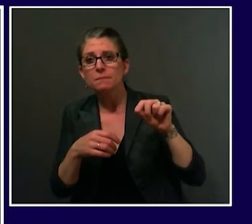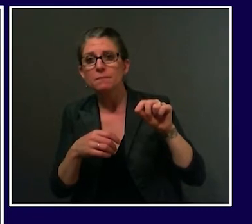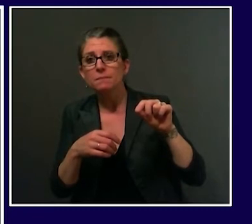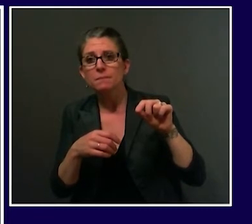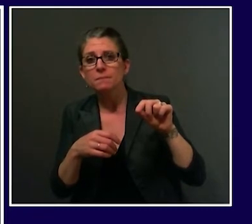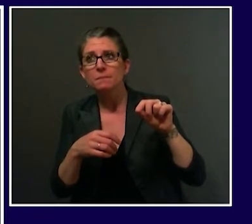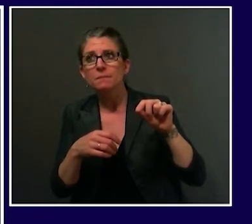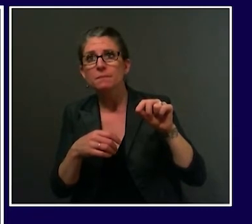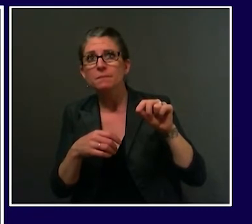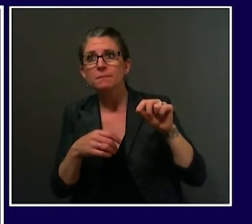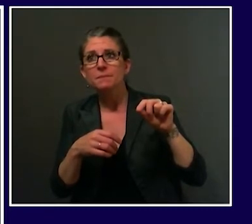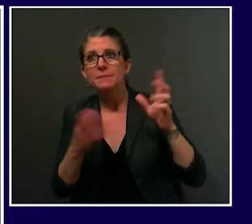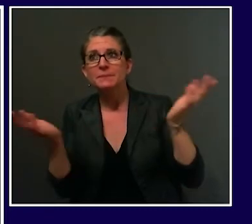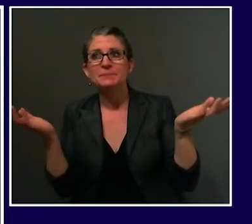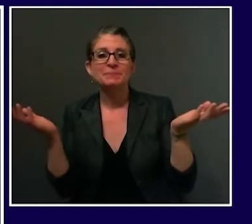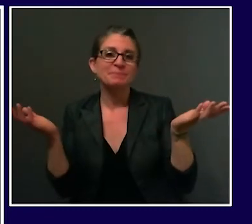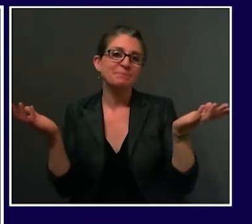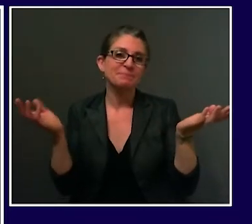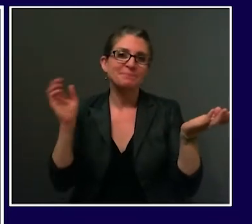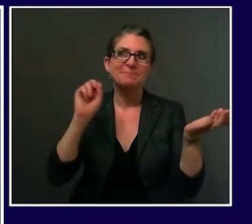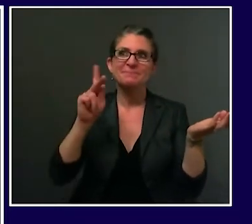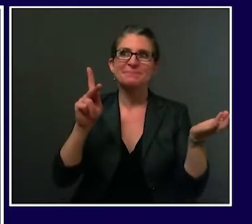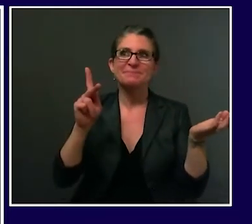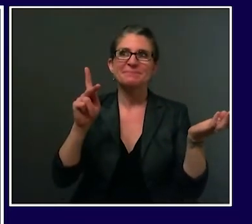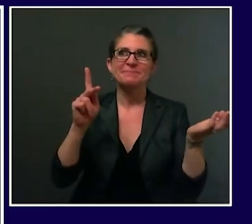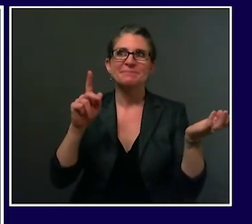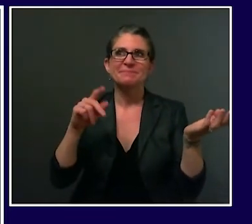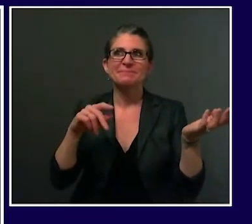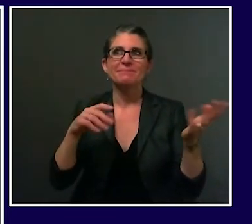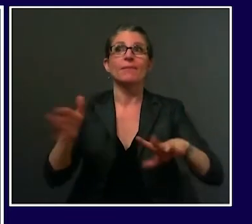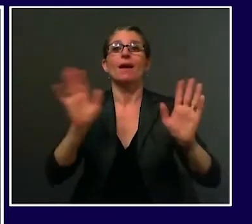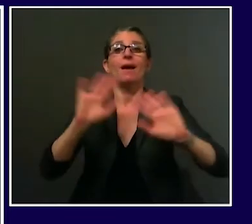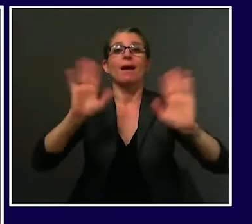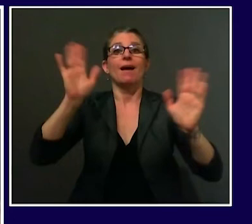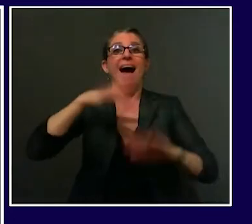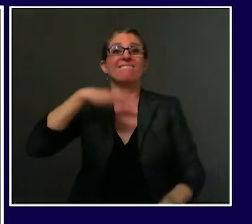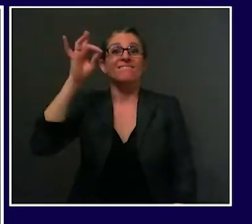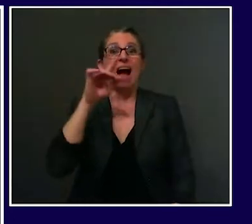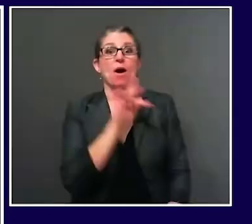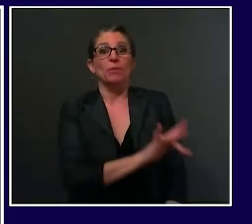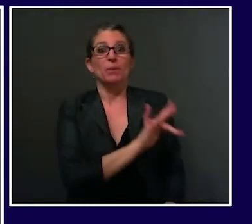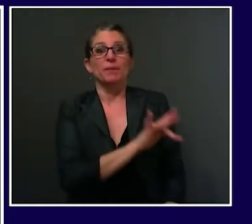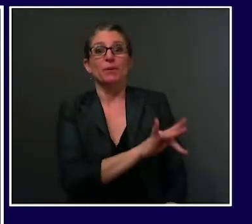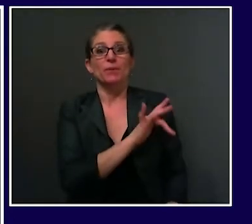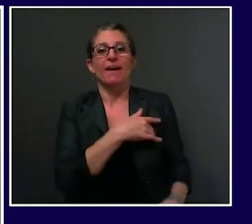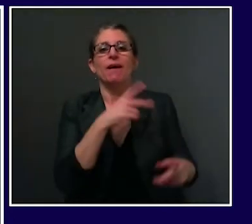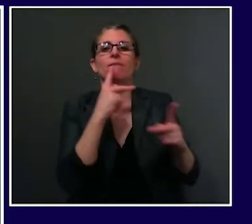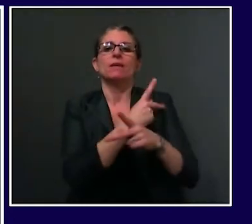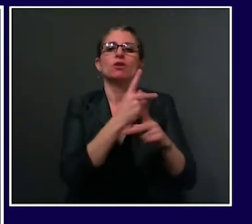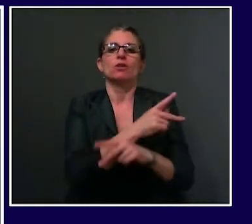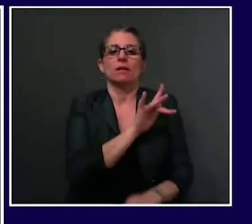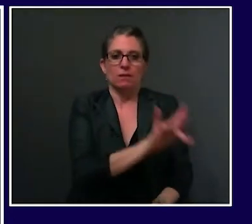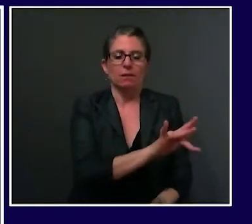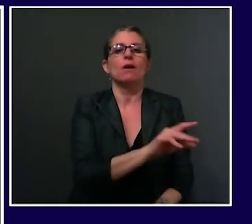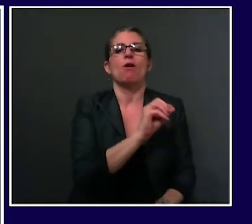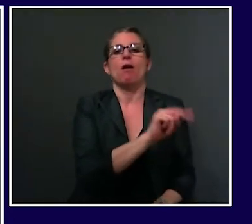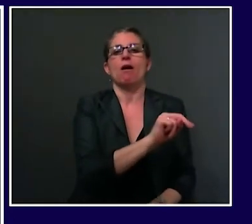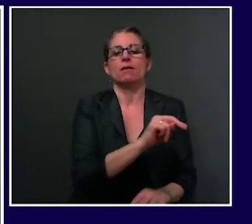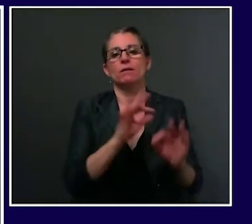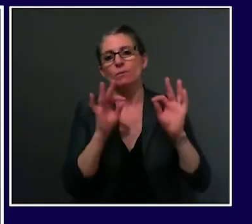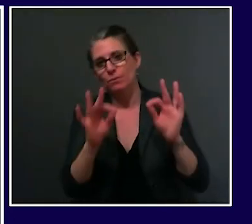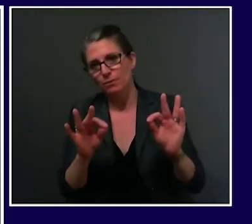I'm gonna come right back to you, Joe. I know you're. Oh, there you go. You're mute. Oh, it worked that time. Yeah. All right.